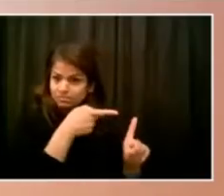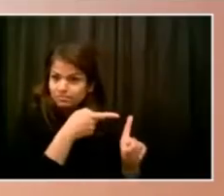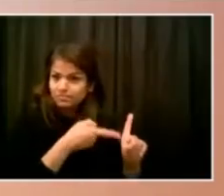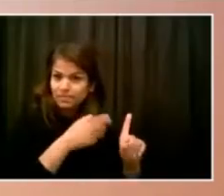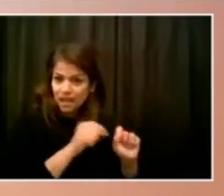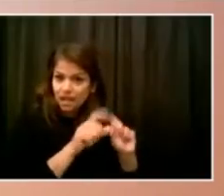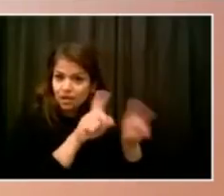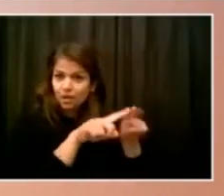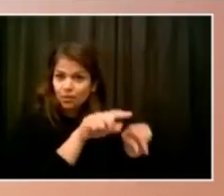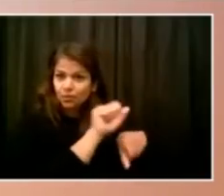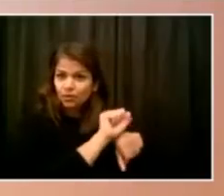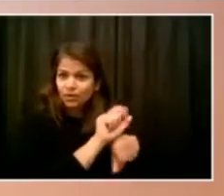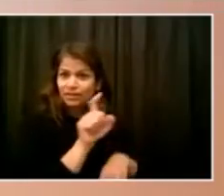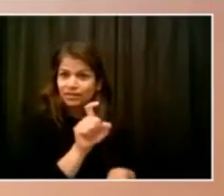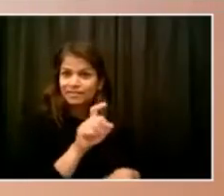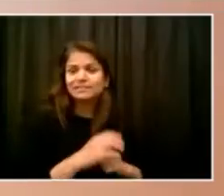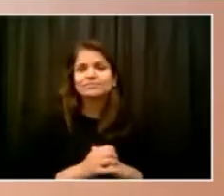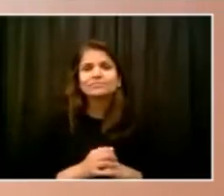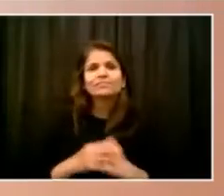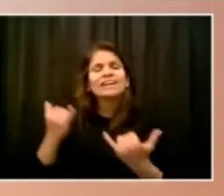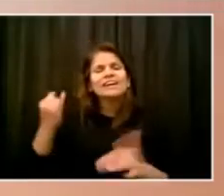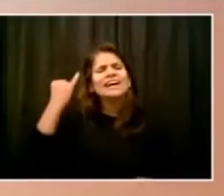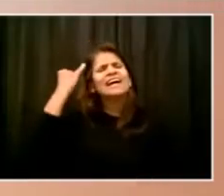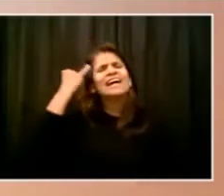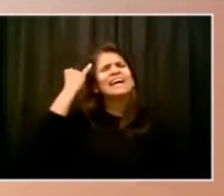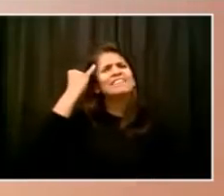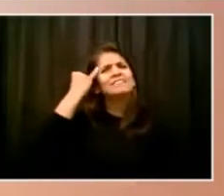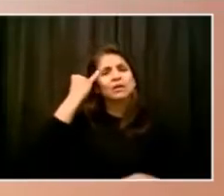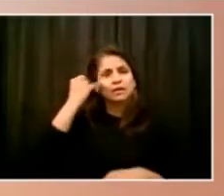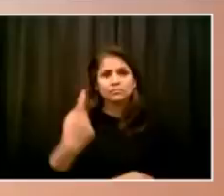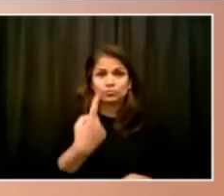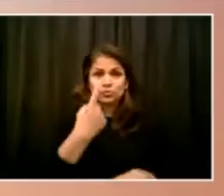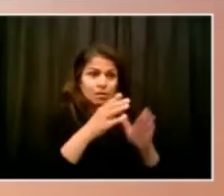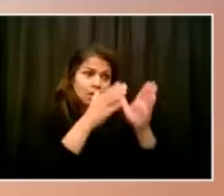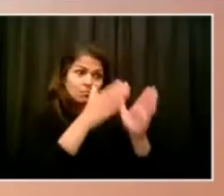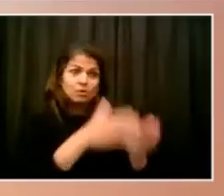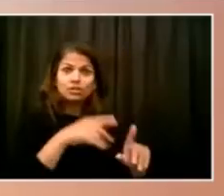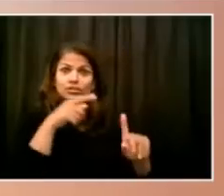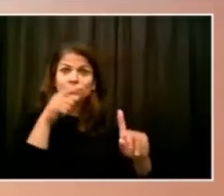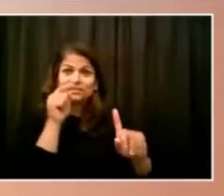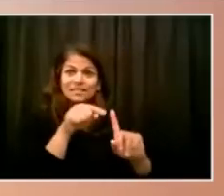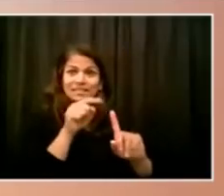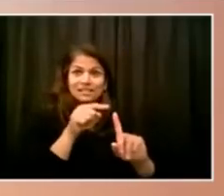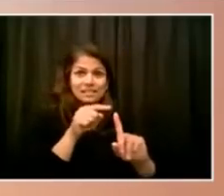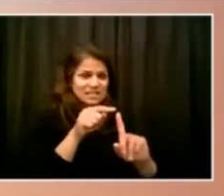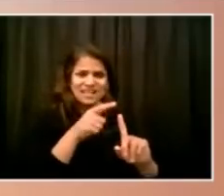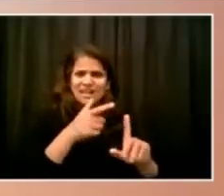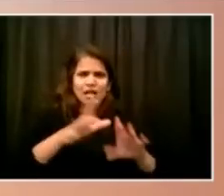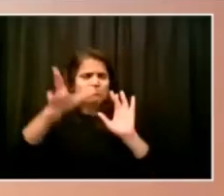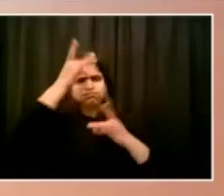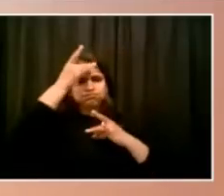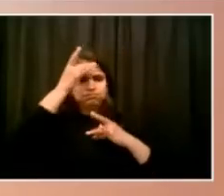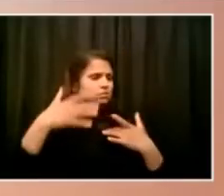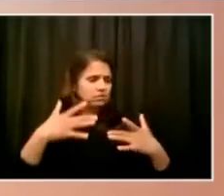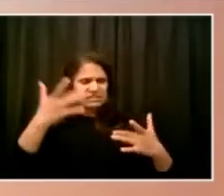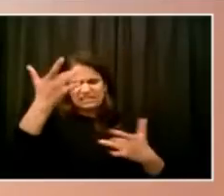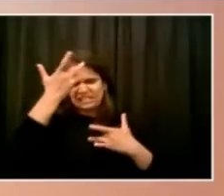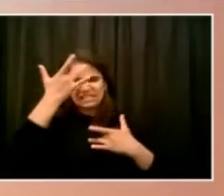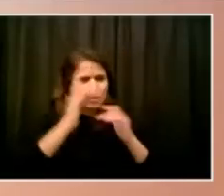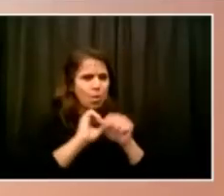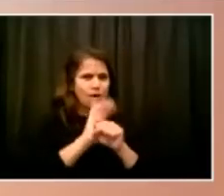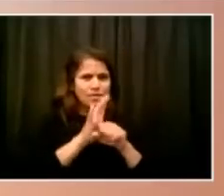or more eligible for certain activities? The other area, which, as the mayor just described, is